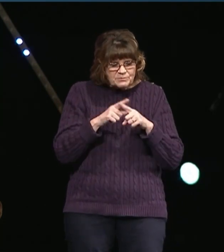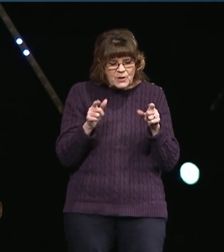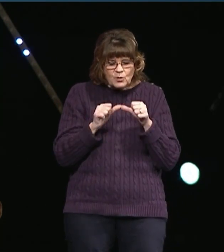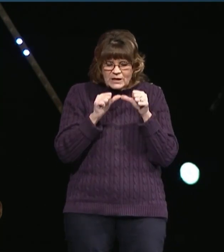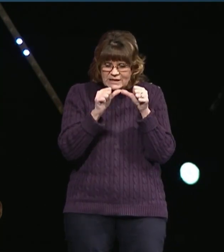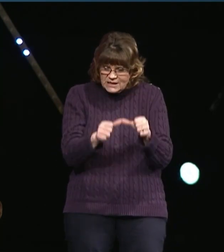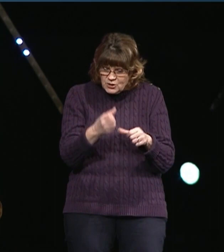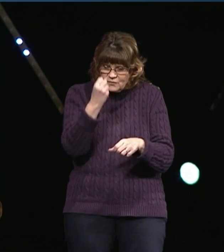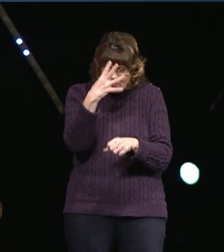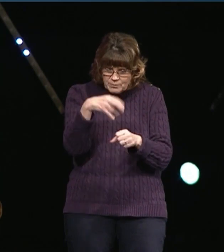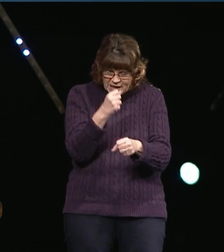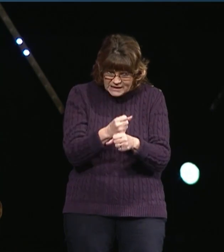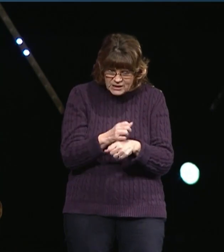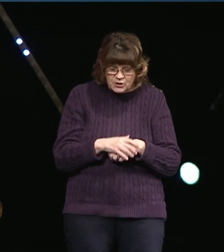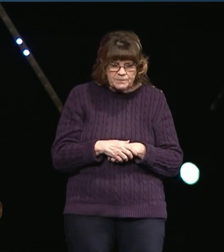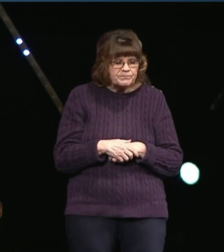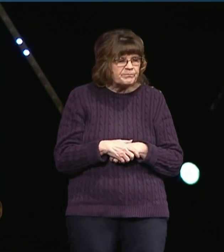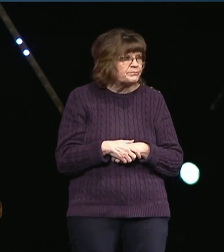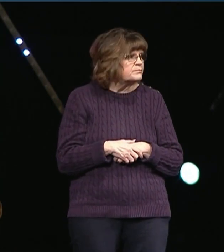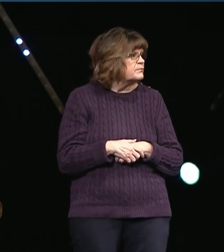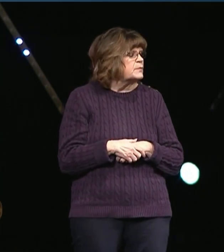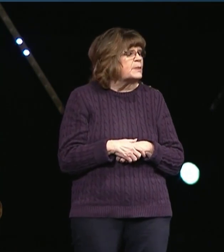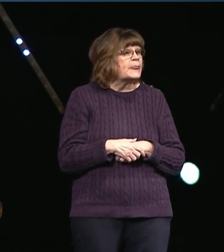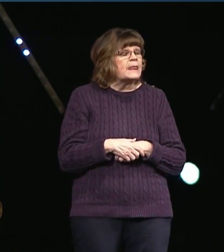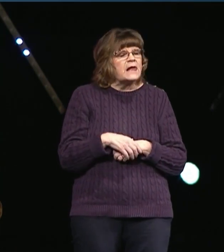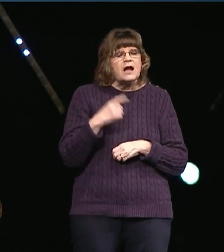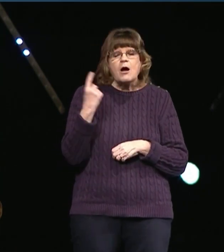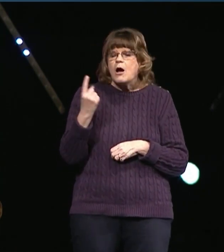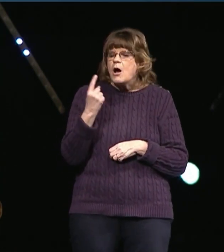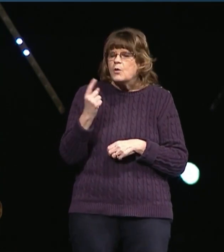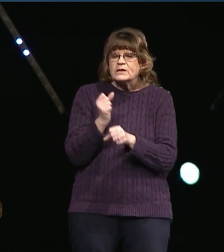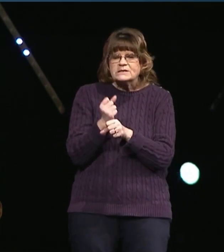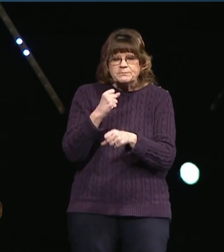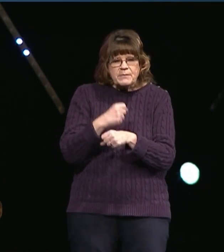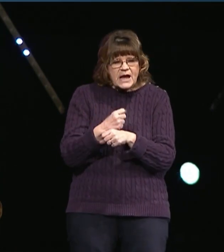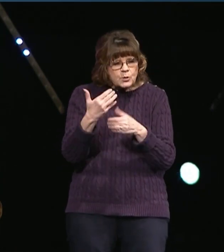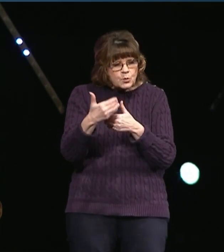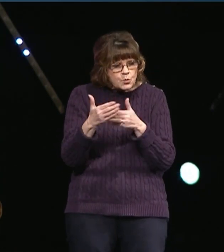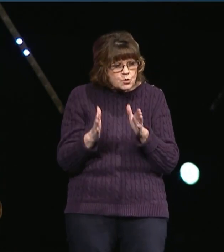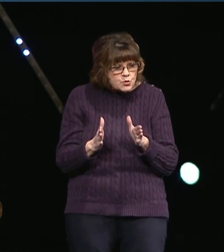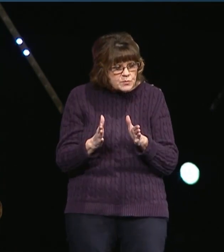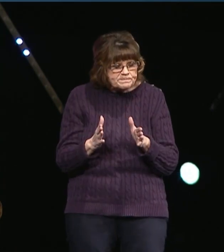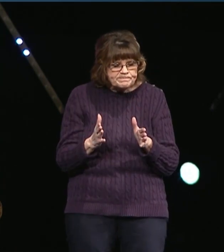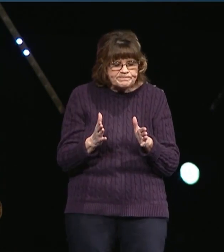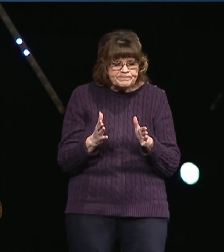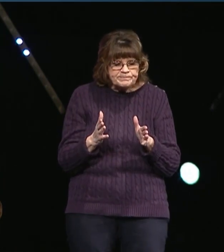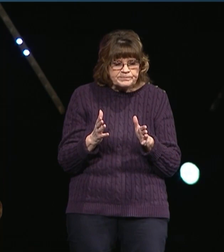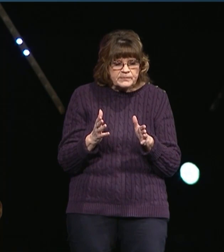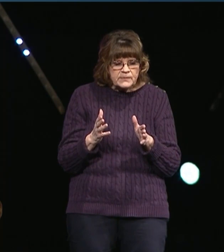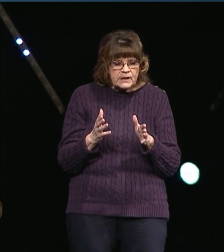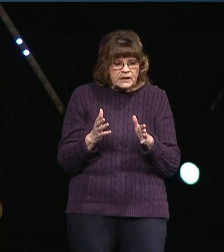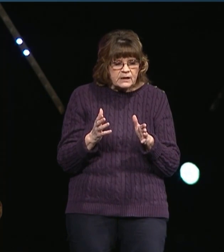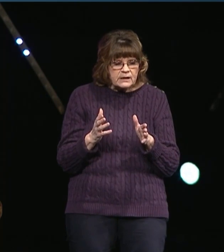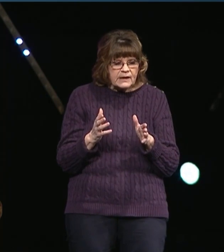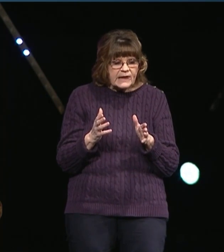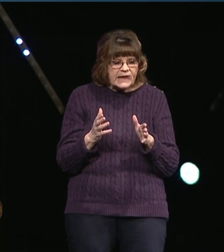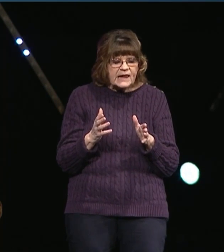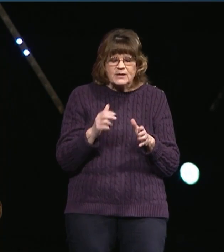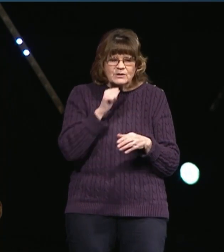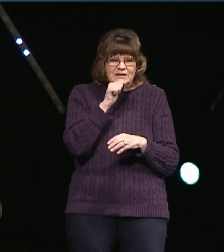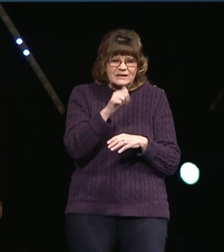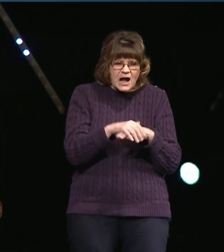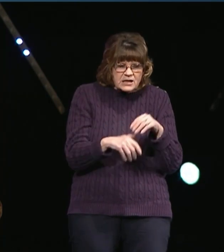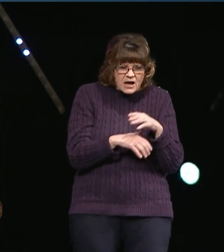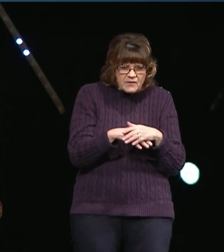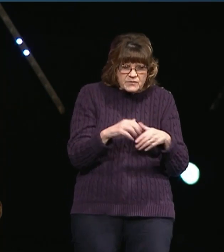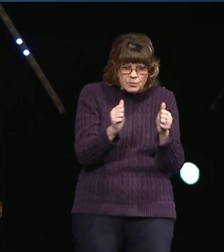years. But he said, but he always made room for the gospel. Dennis, he was uncomfortable with the